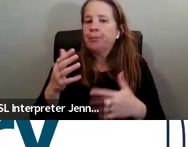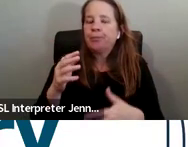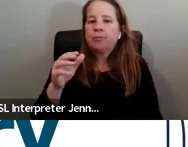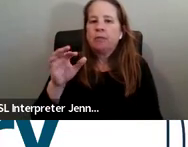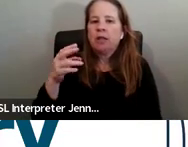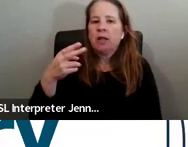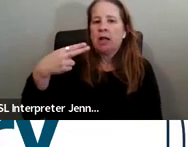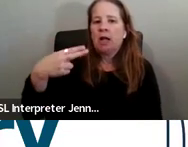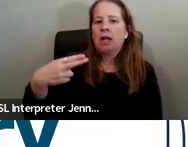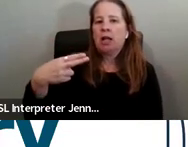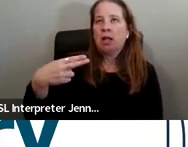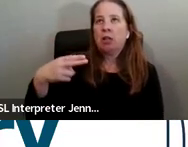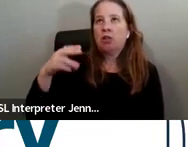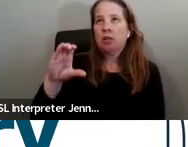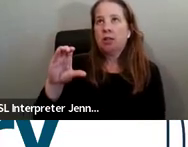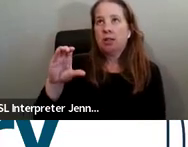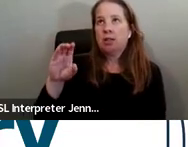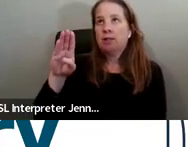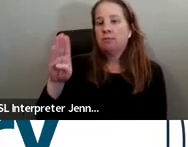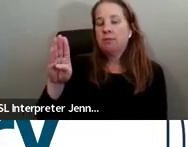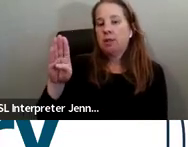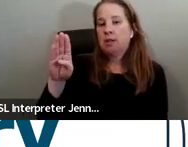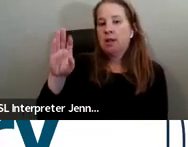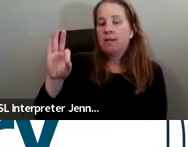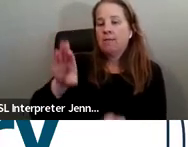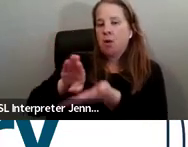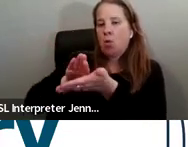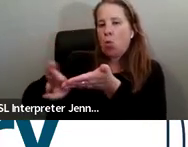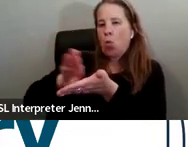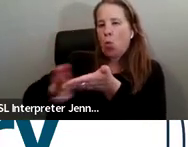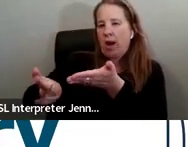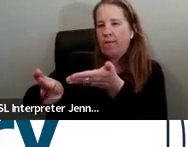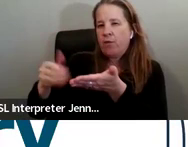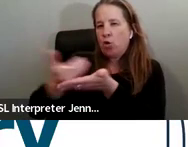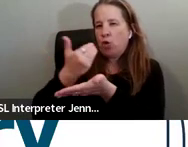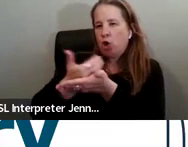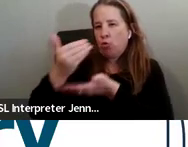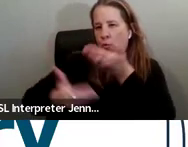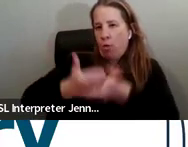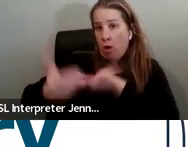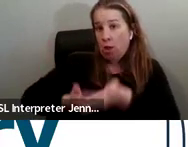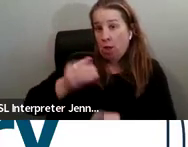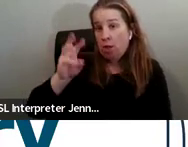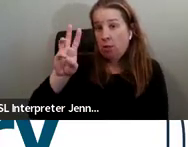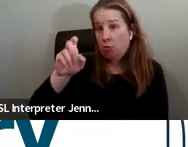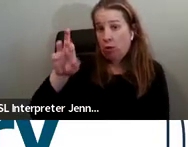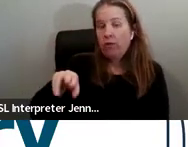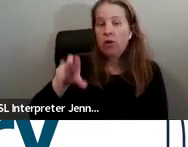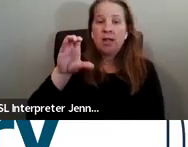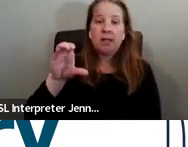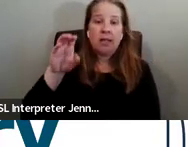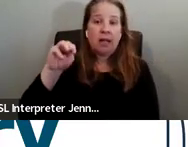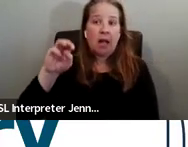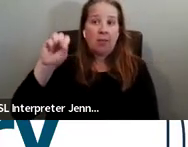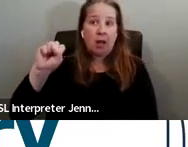HCBS, or home and community-based service waiver renewal processes, CMS site